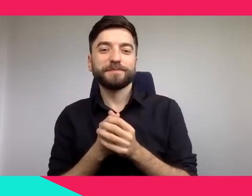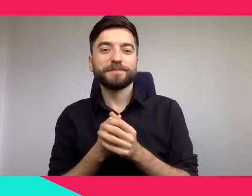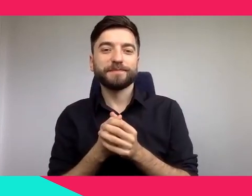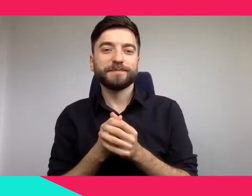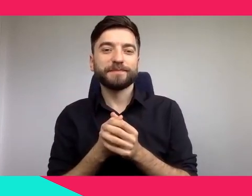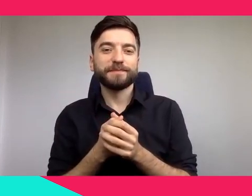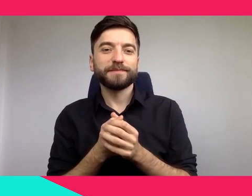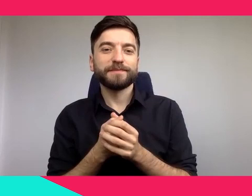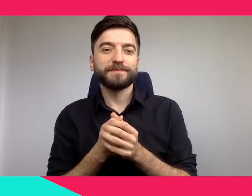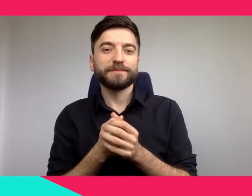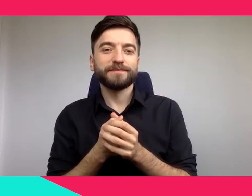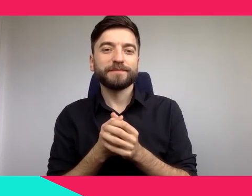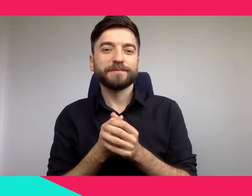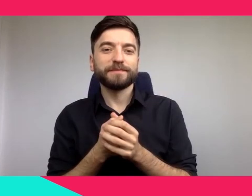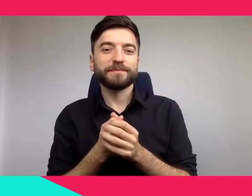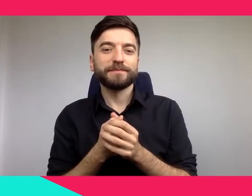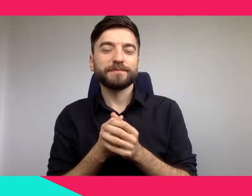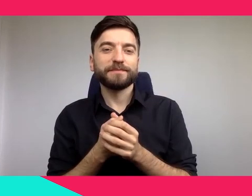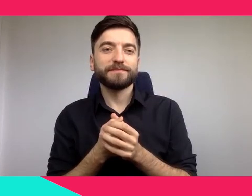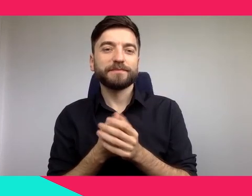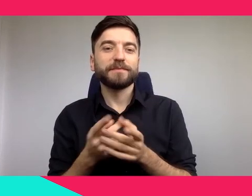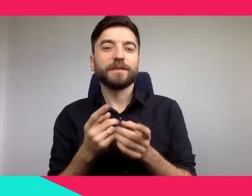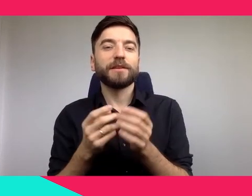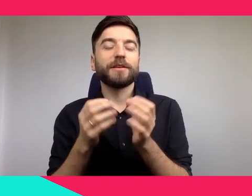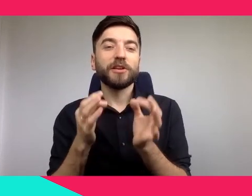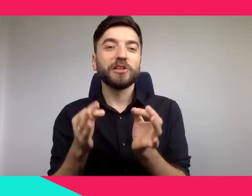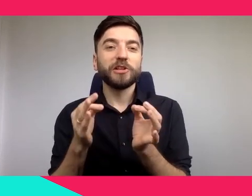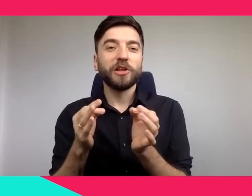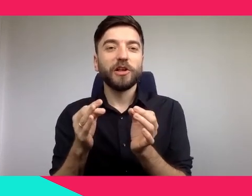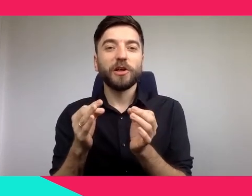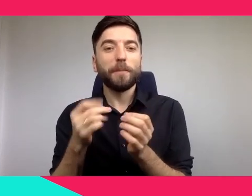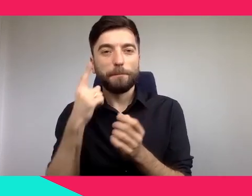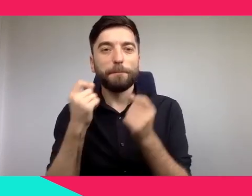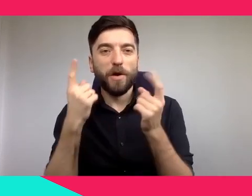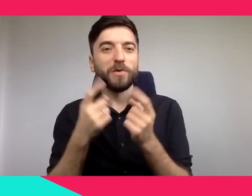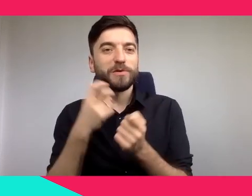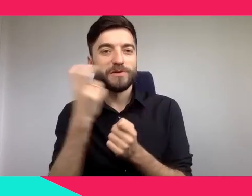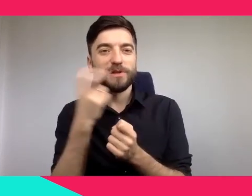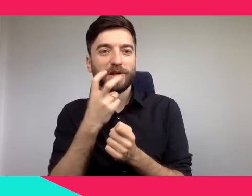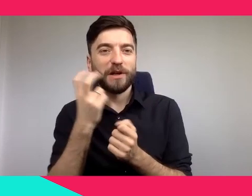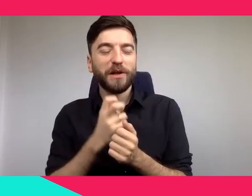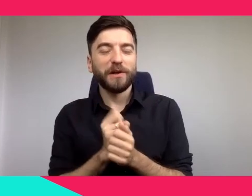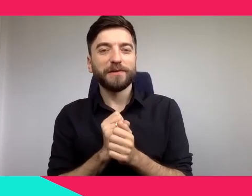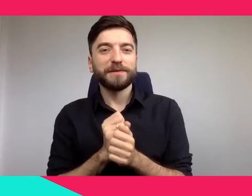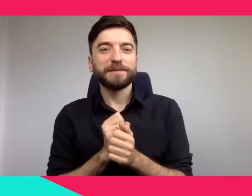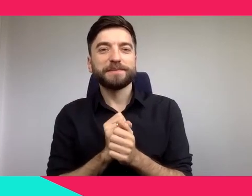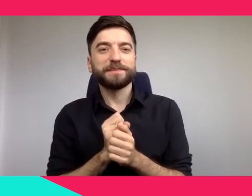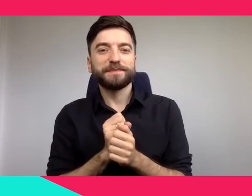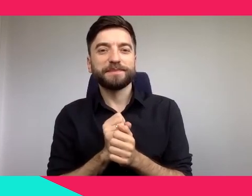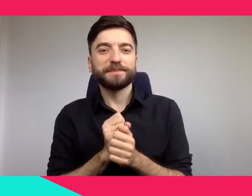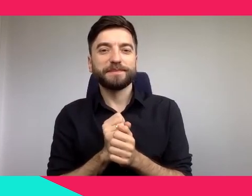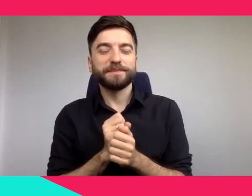most amazing things with one of the highlights in our collection. Europeana wrote a nice report about